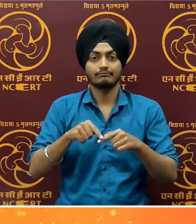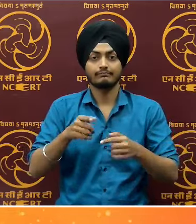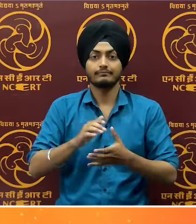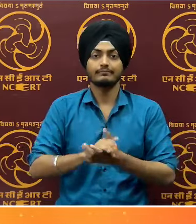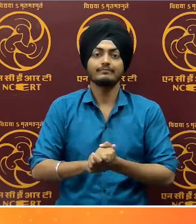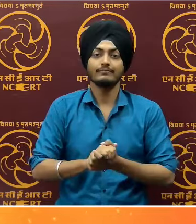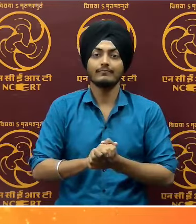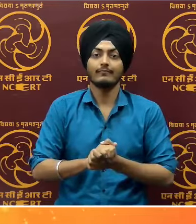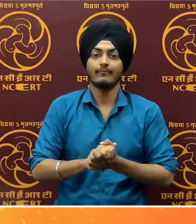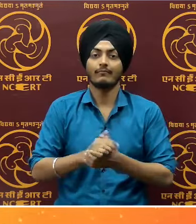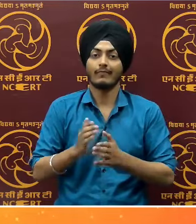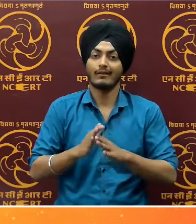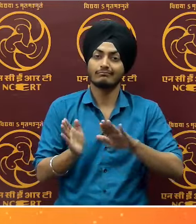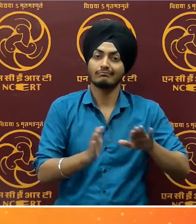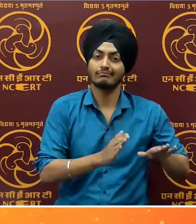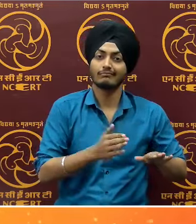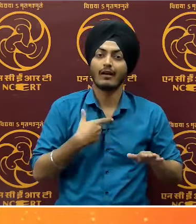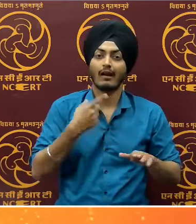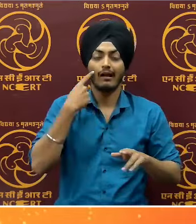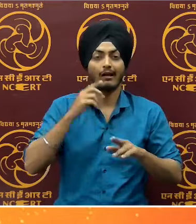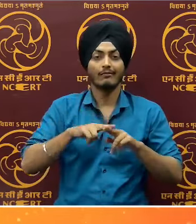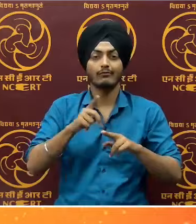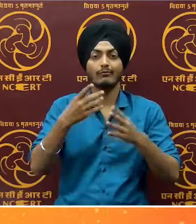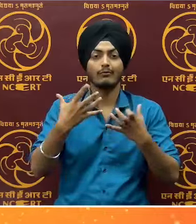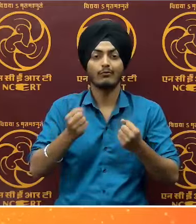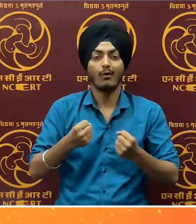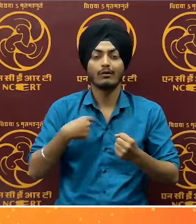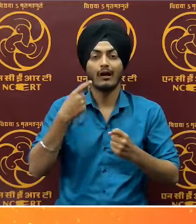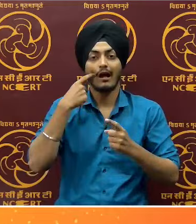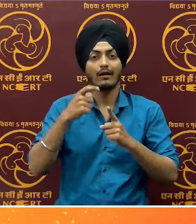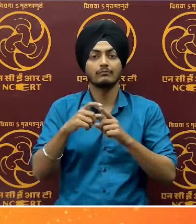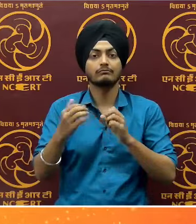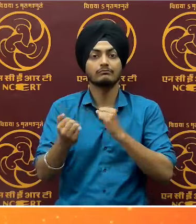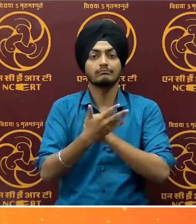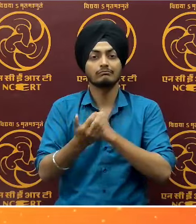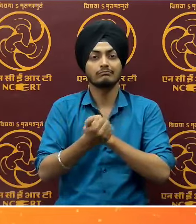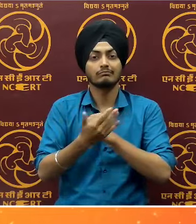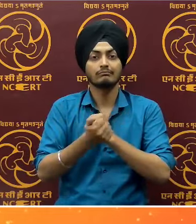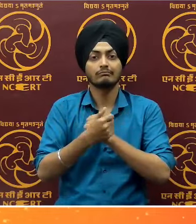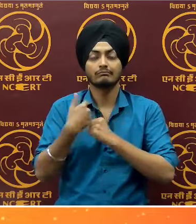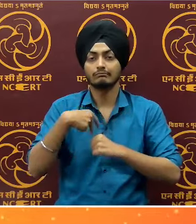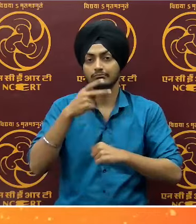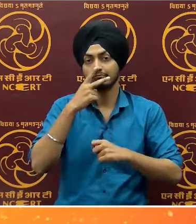8800440559. Apart from this, if you want to email us, the email ID would be